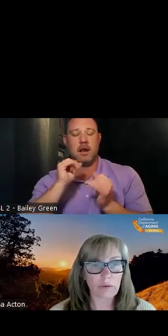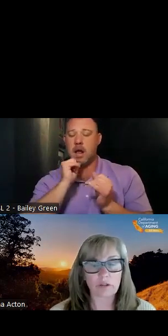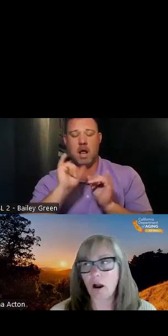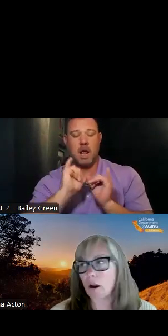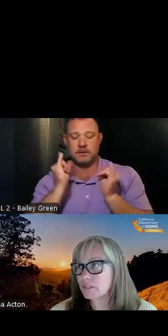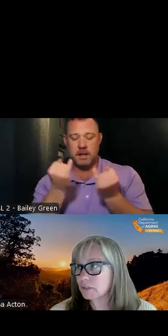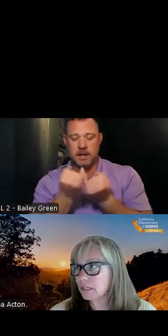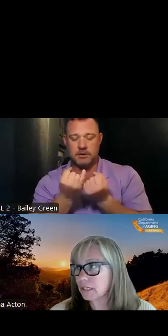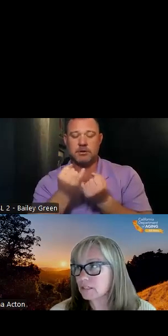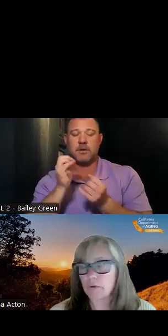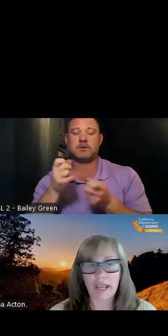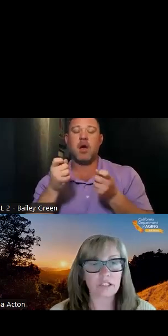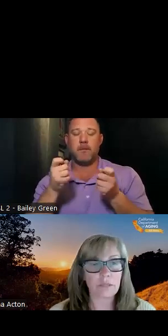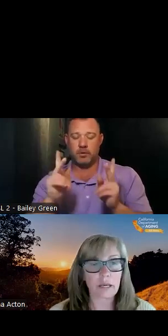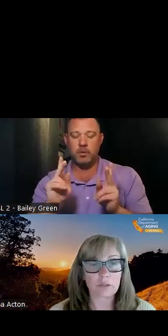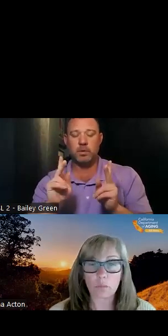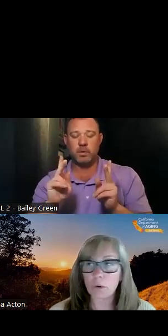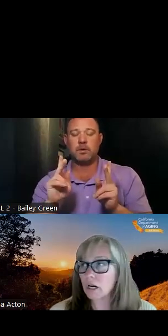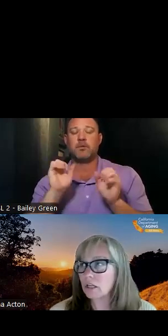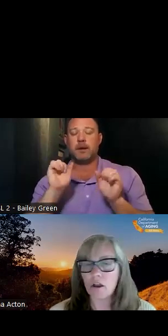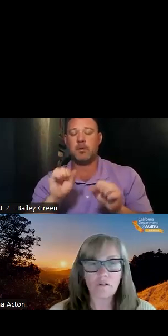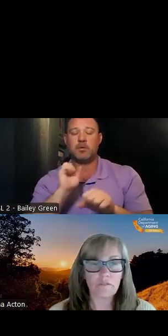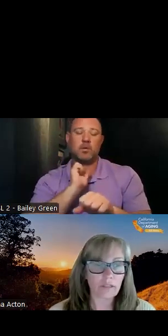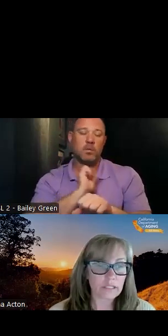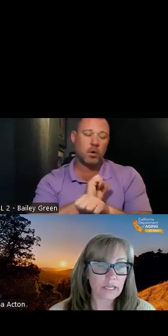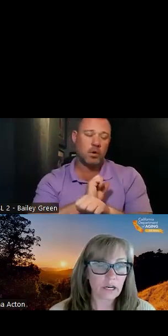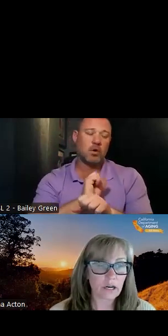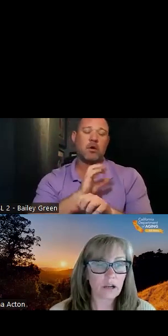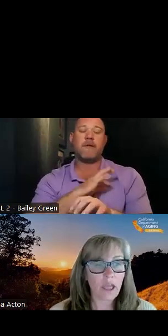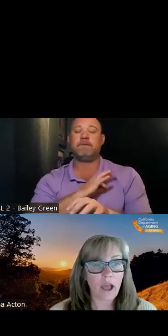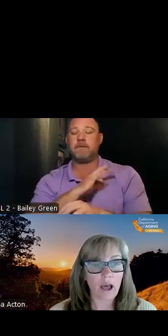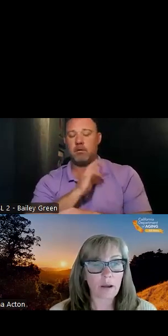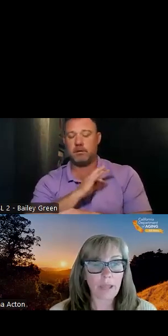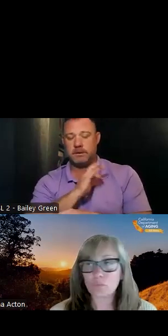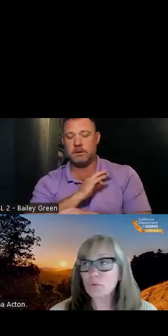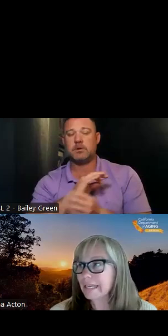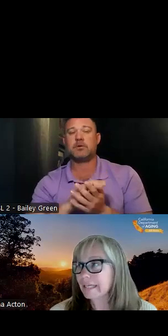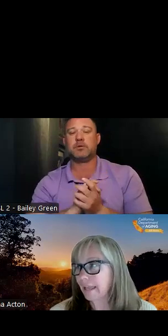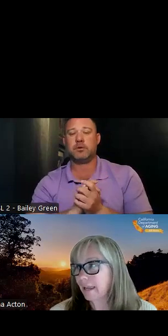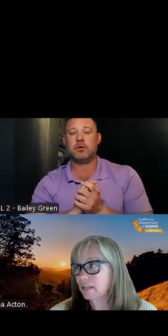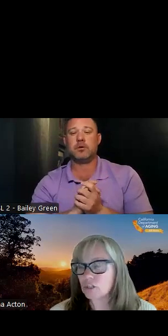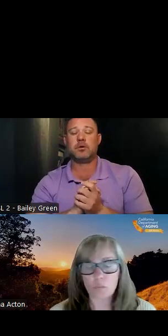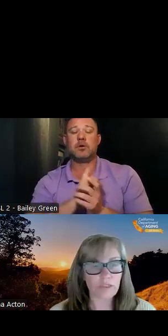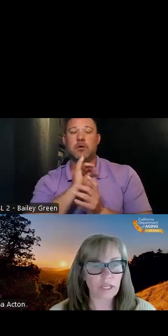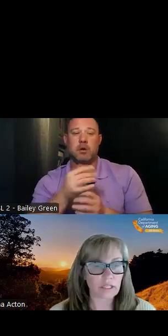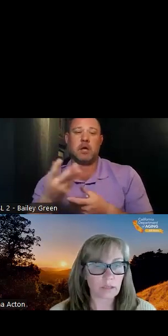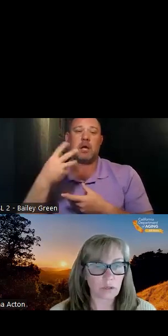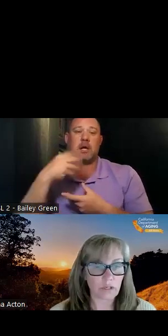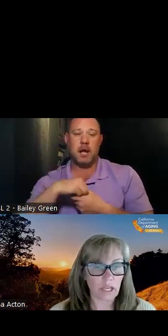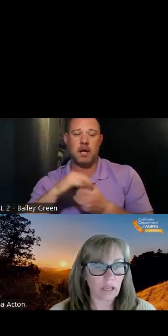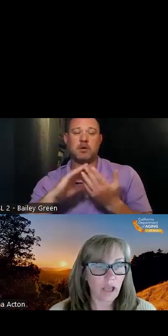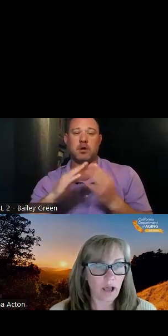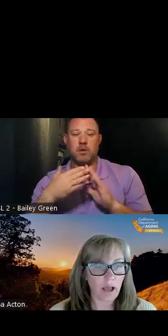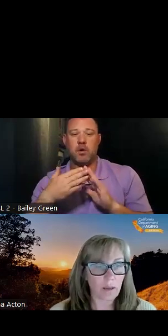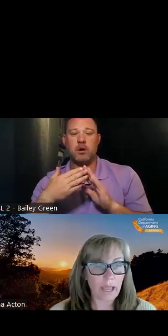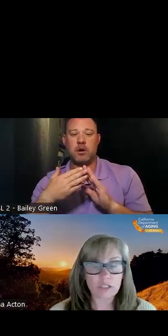really around our opportunities, right? To be able to work, volunteer, and really engage within the